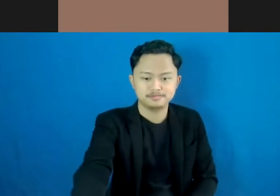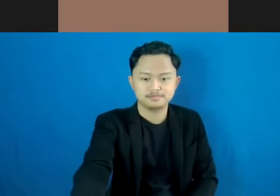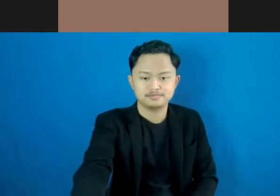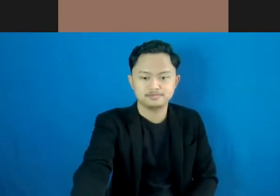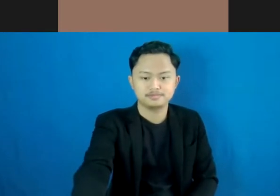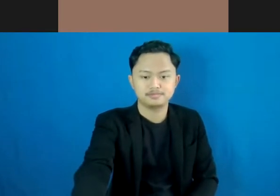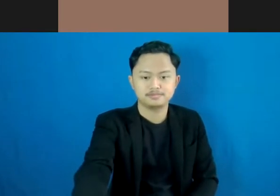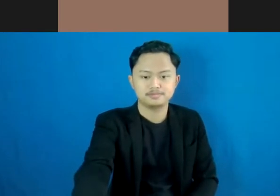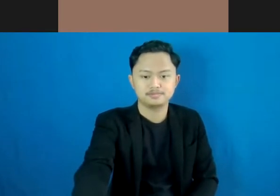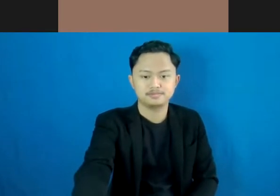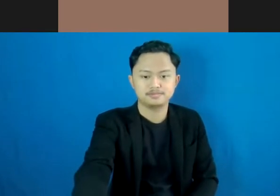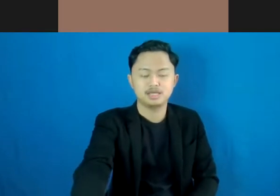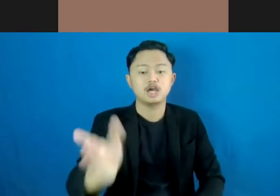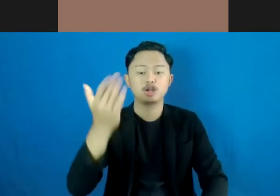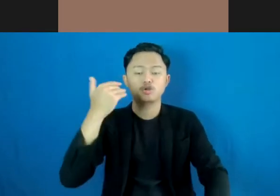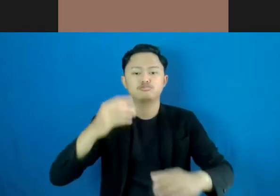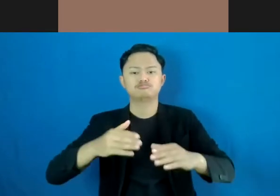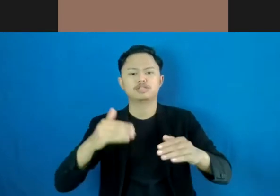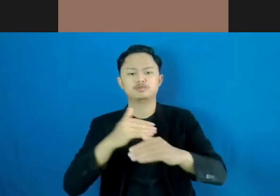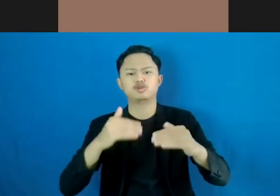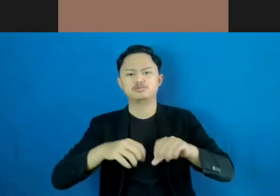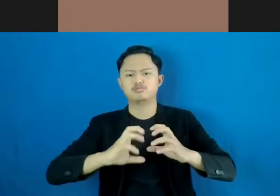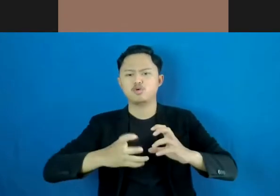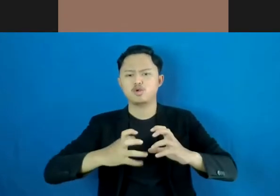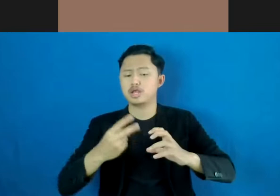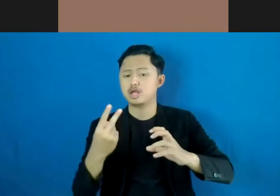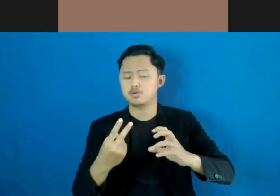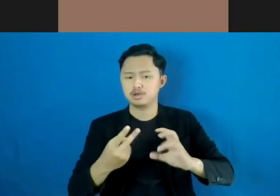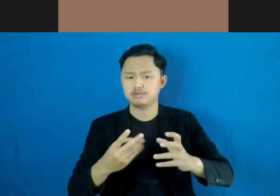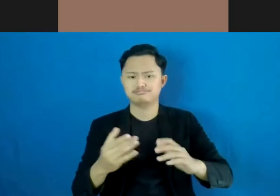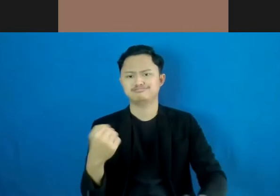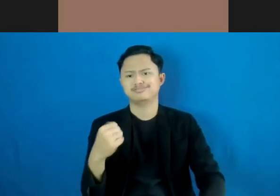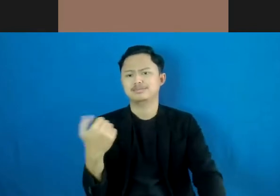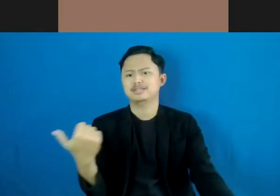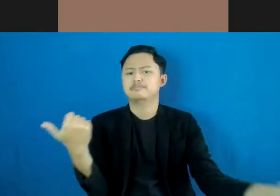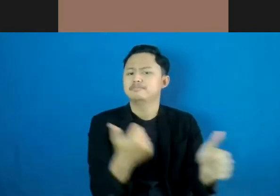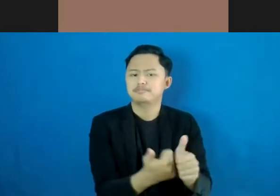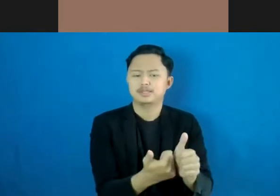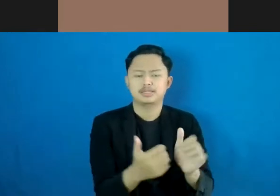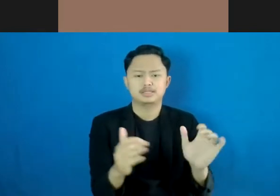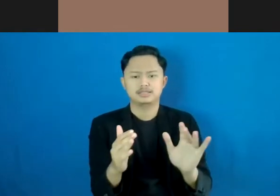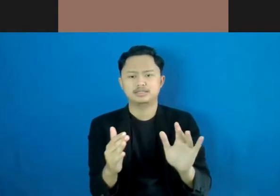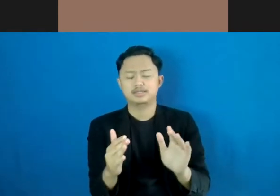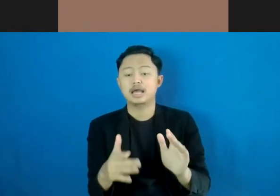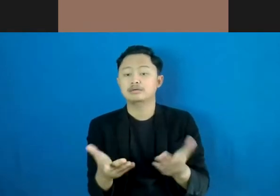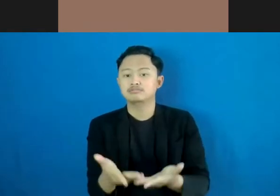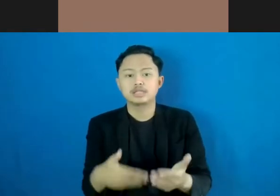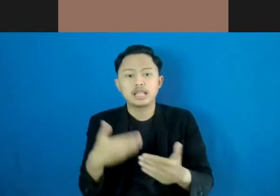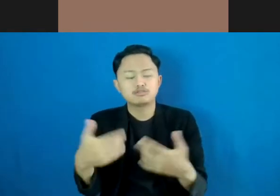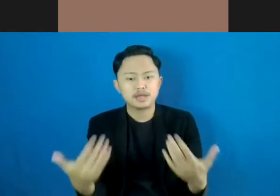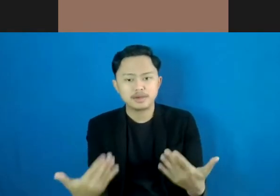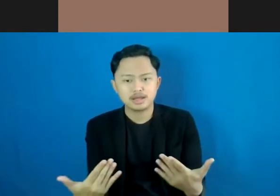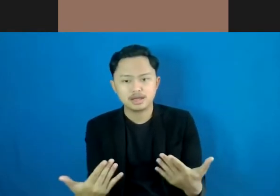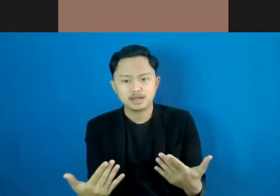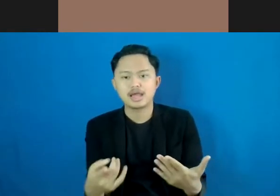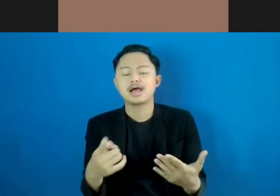the roads, the gradients, the flyover heights and all, gradabilities. Then what has happened? We all started believing